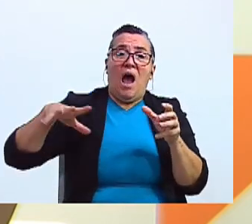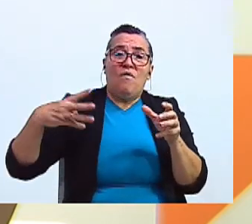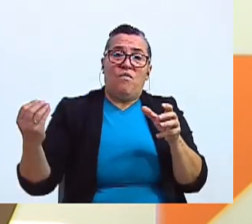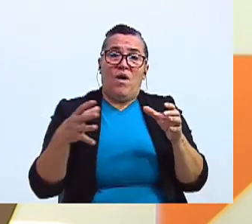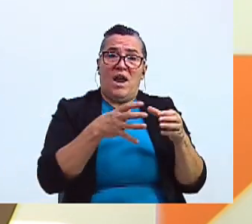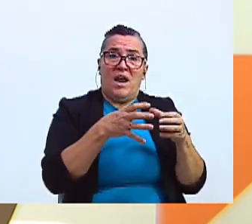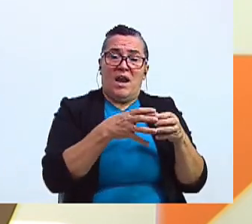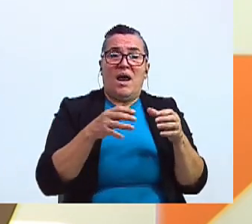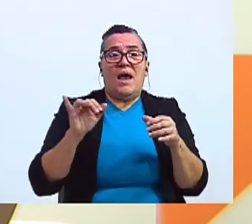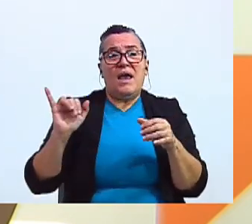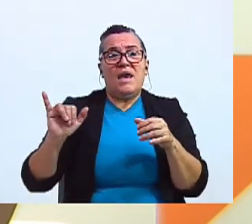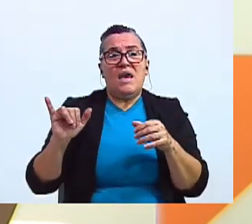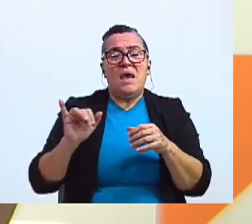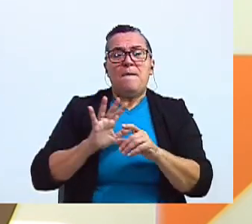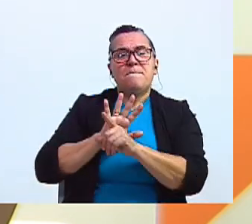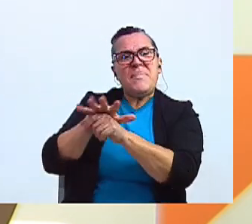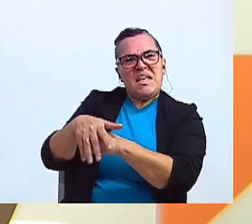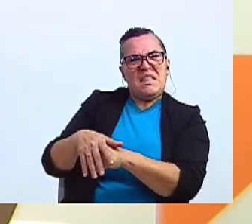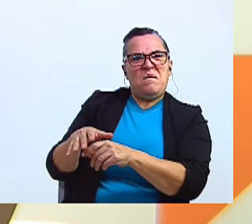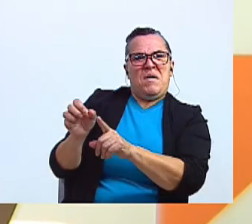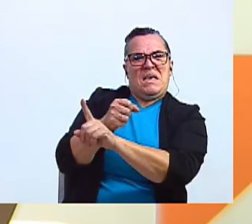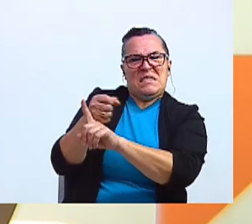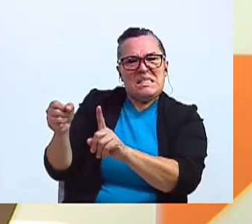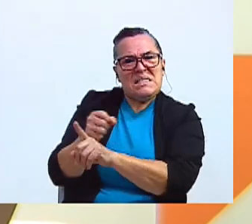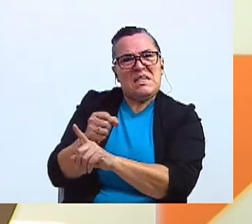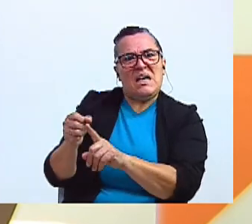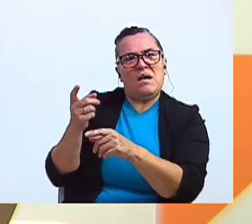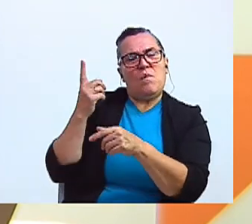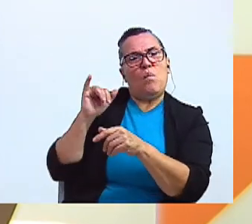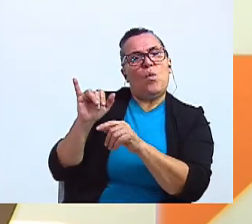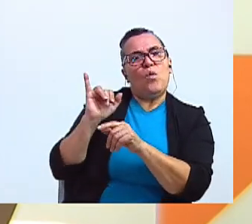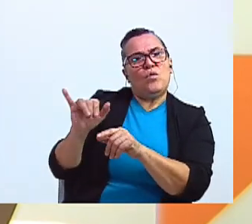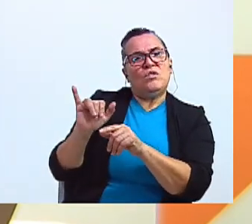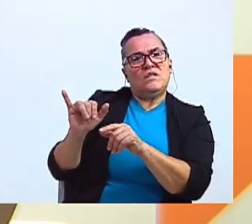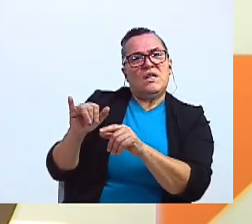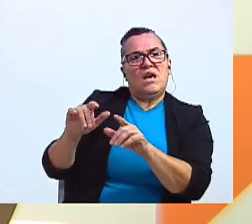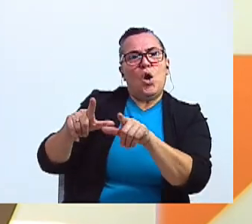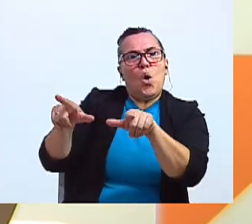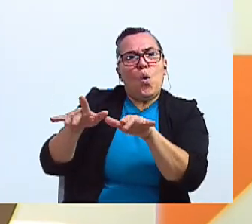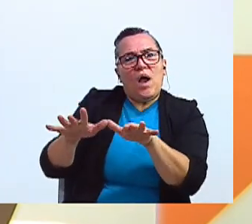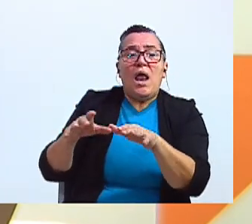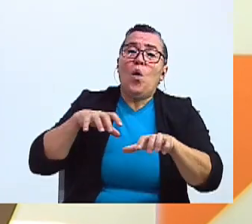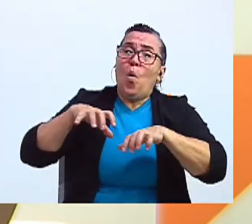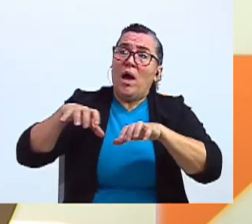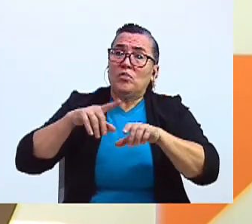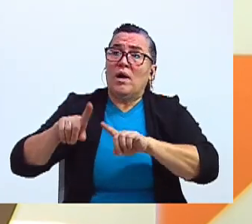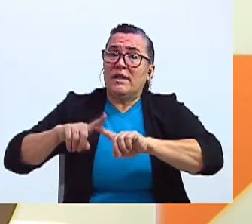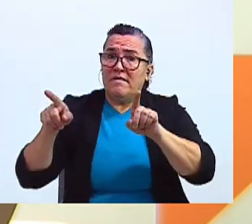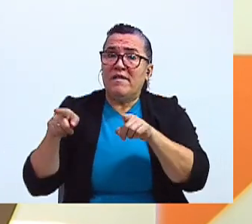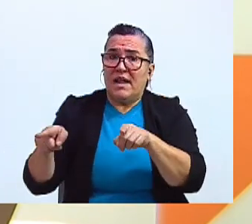targeted or victimized for being looking or acting different.